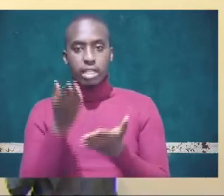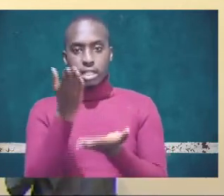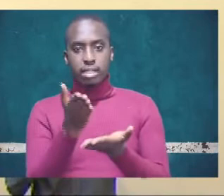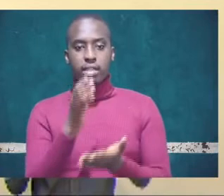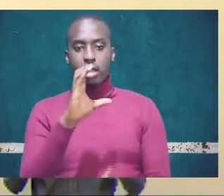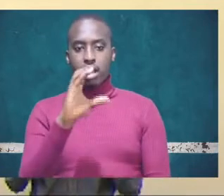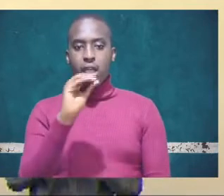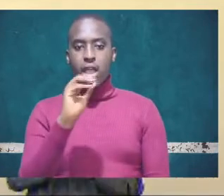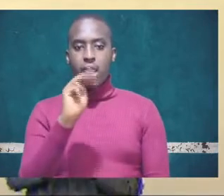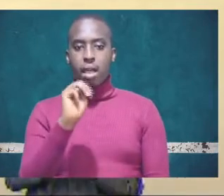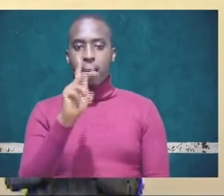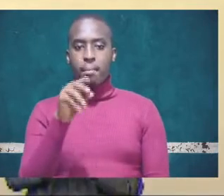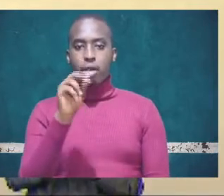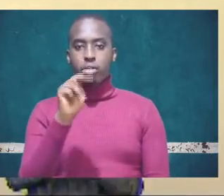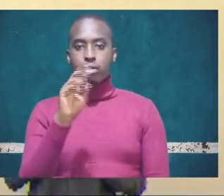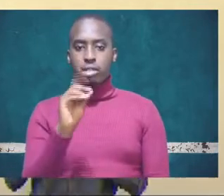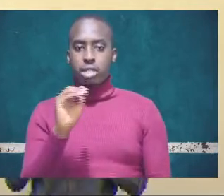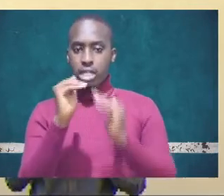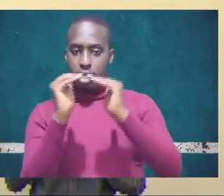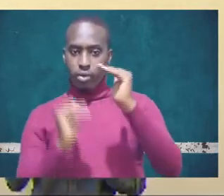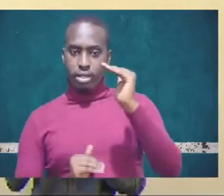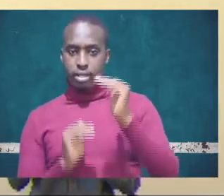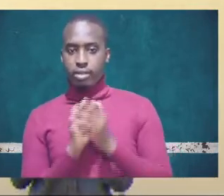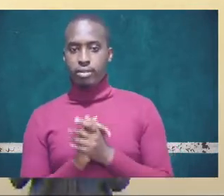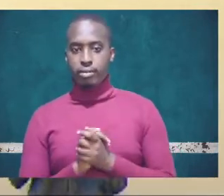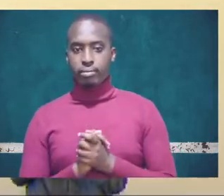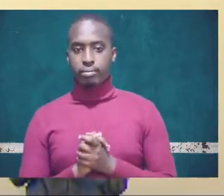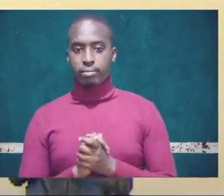compound inequalities.